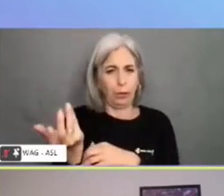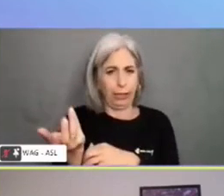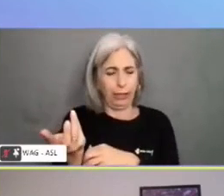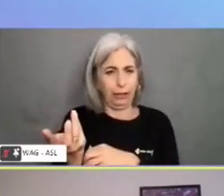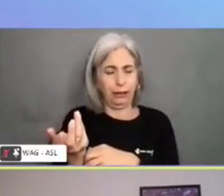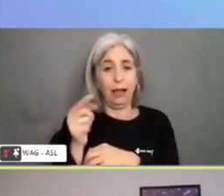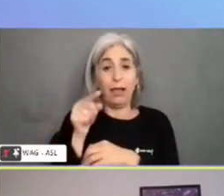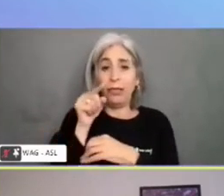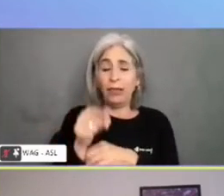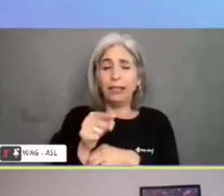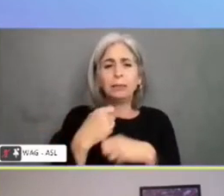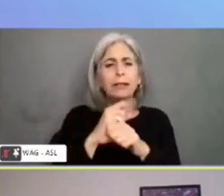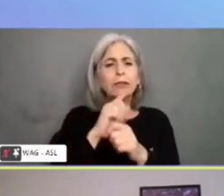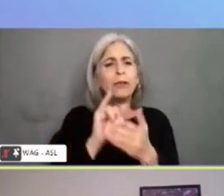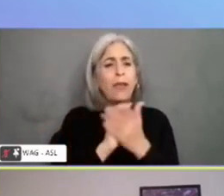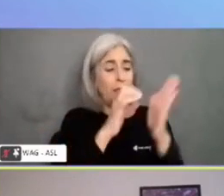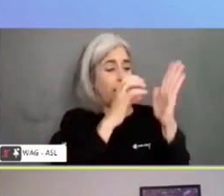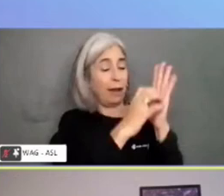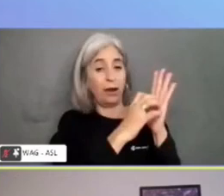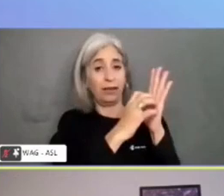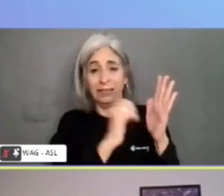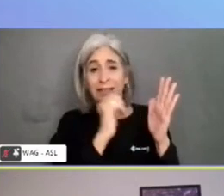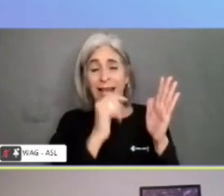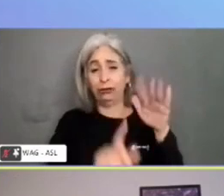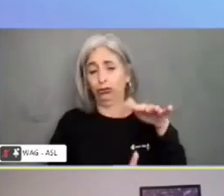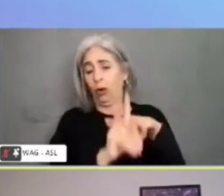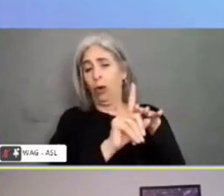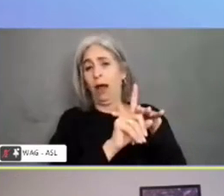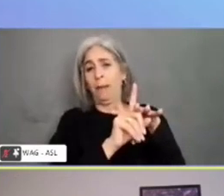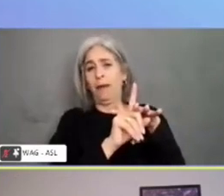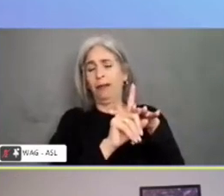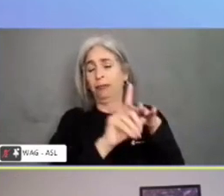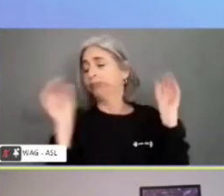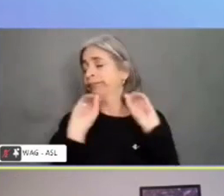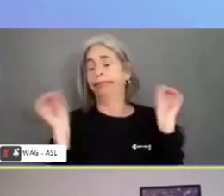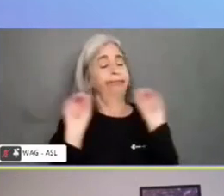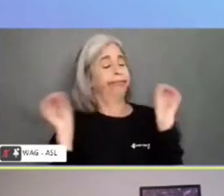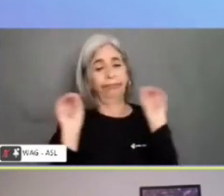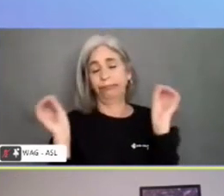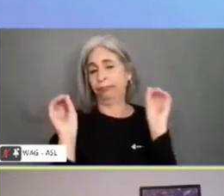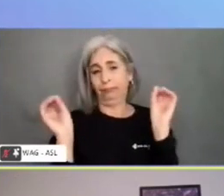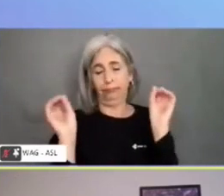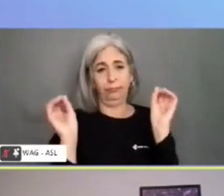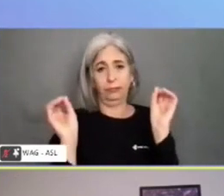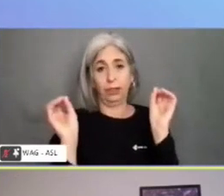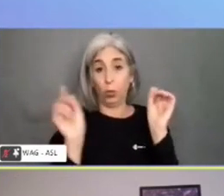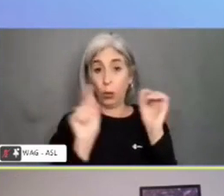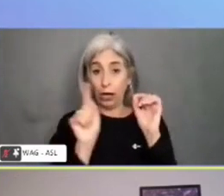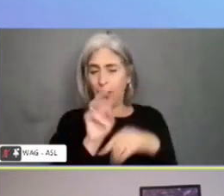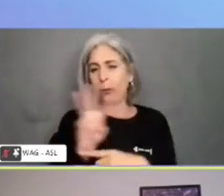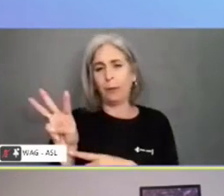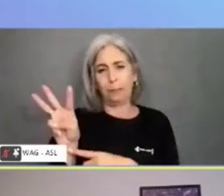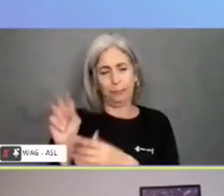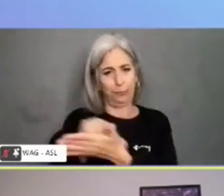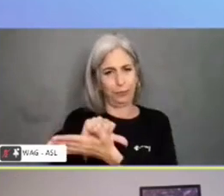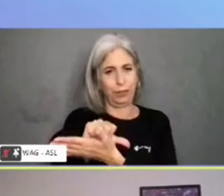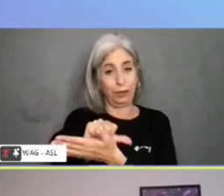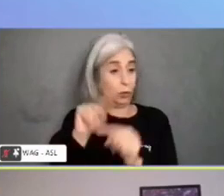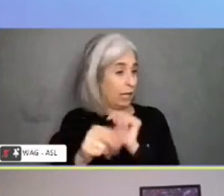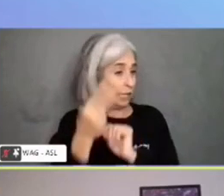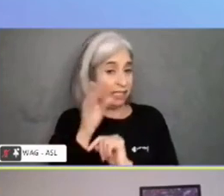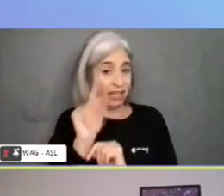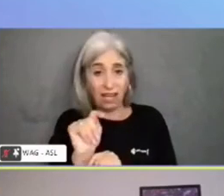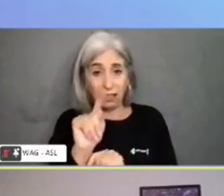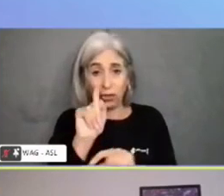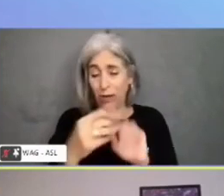this ensures that the paragraph does not show up at all on the web page. You cannot see it. You can't